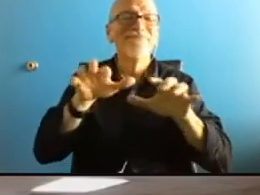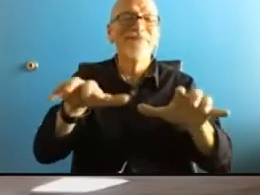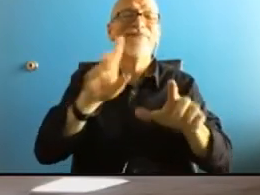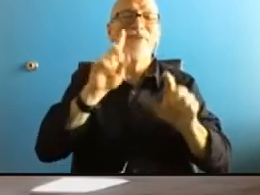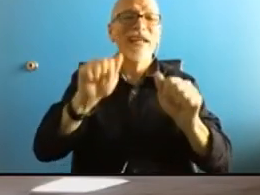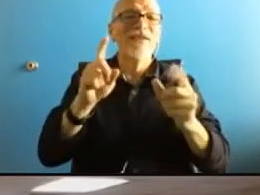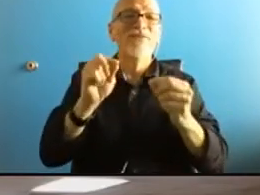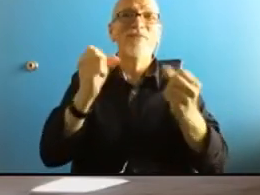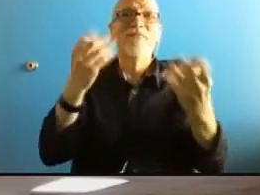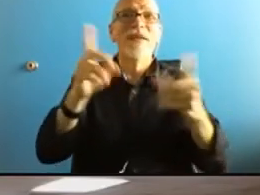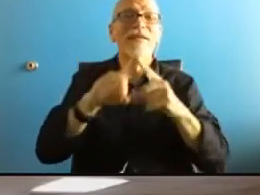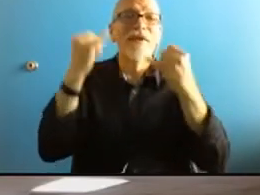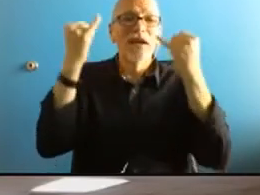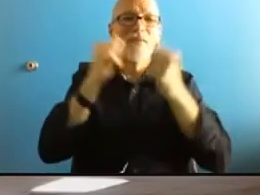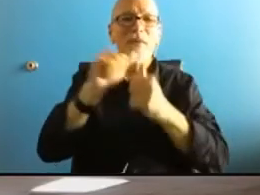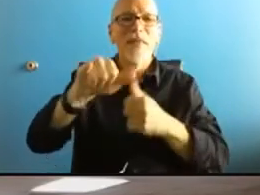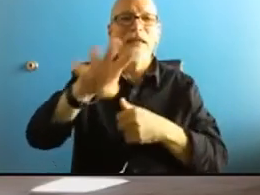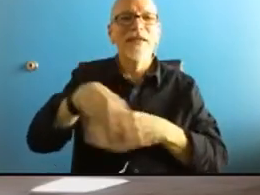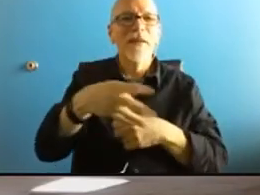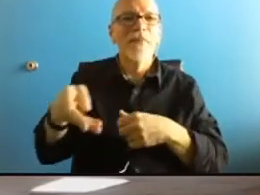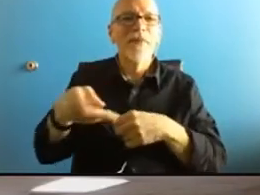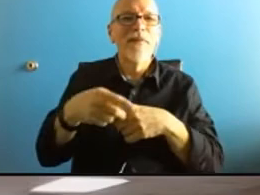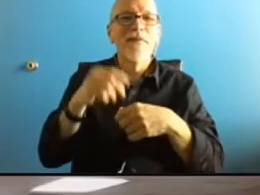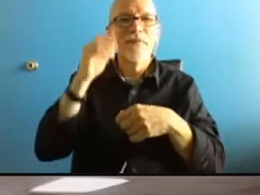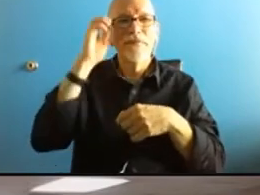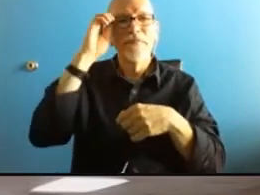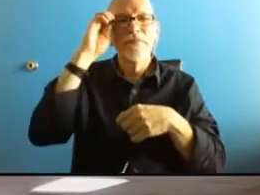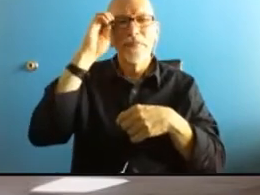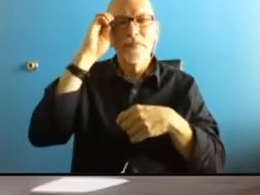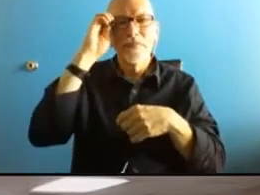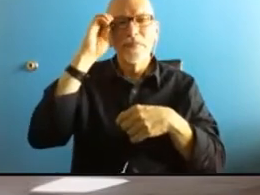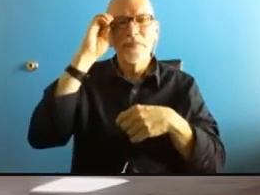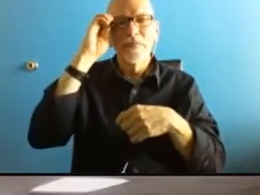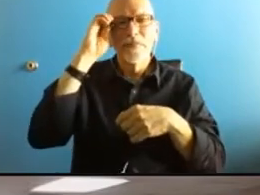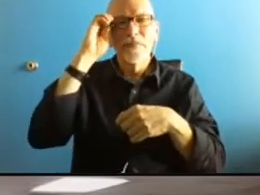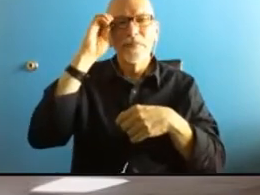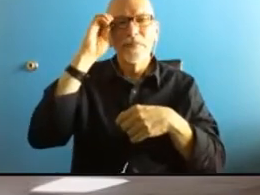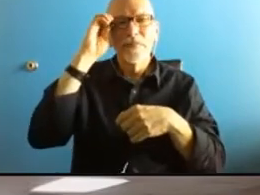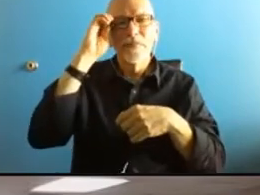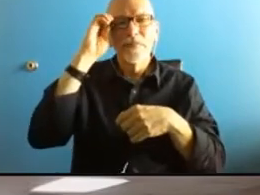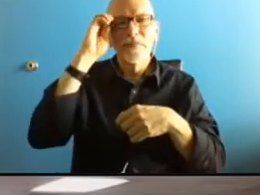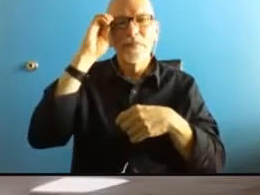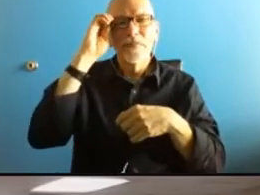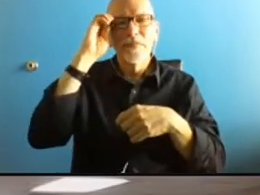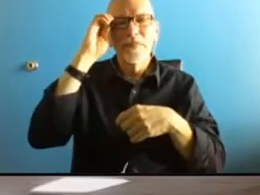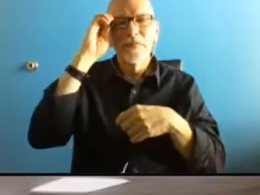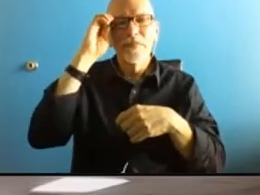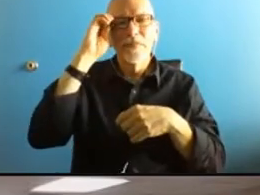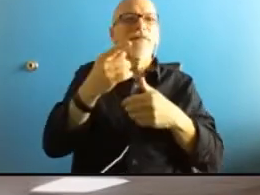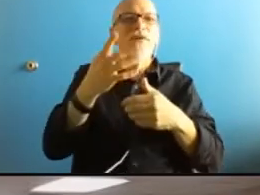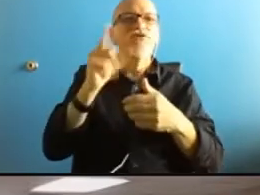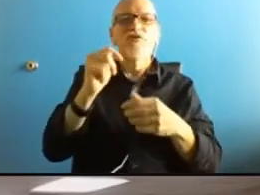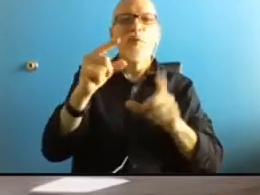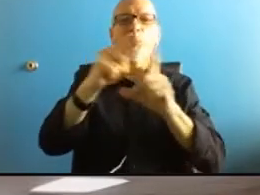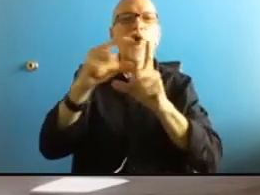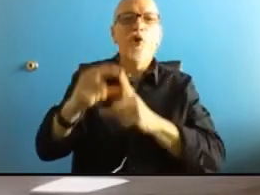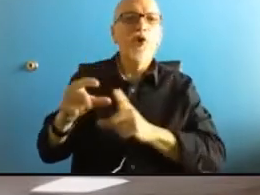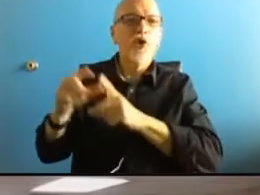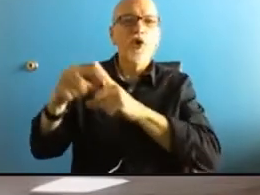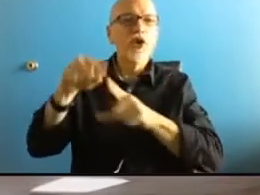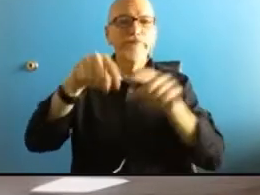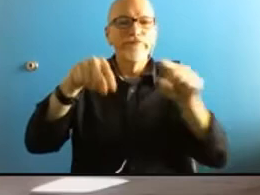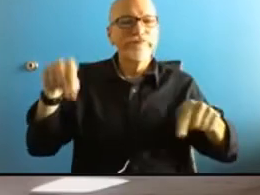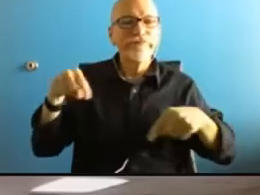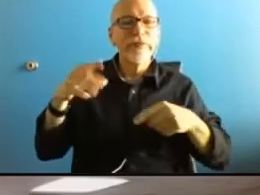with this table. And So also you could also just have various words. And as far